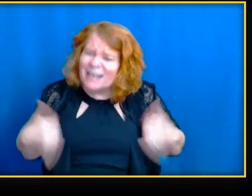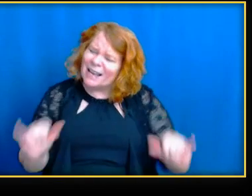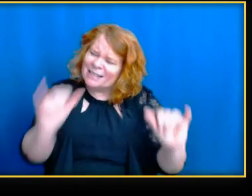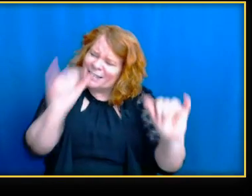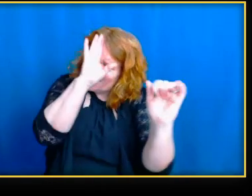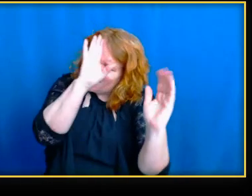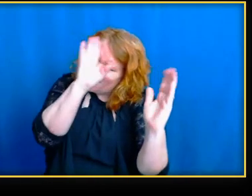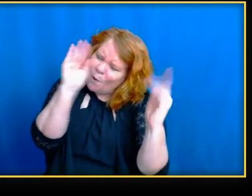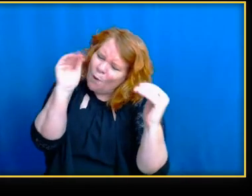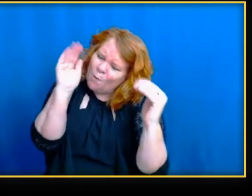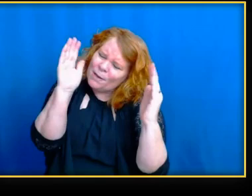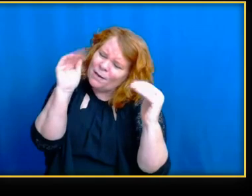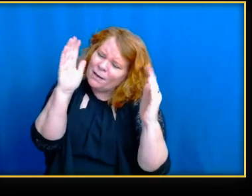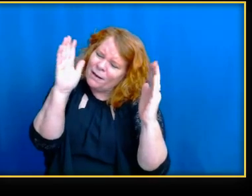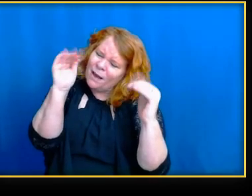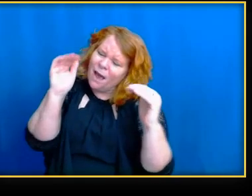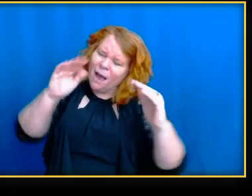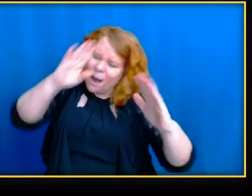am hoping for a